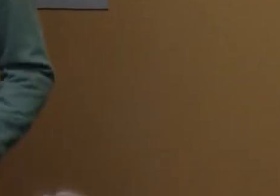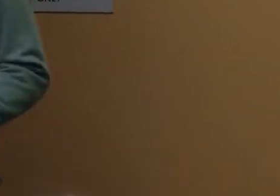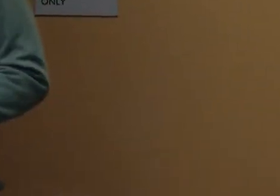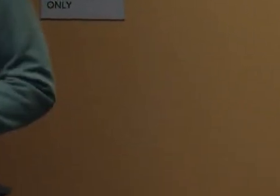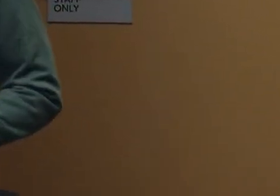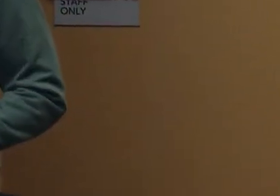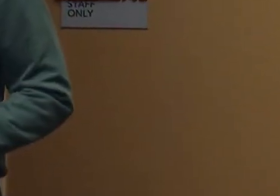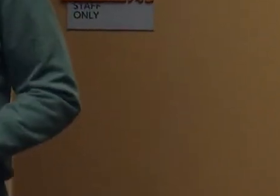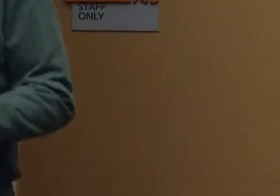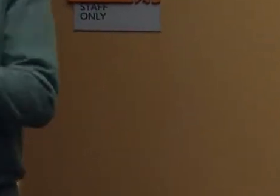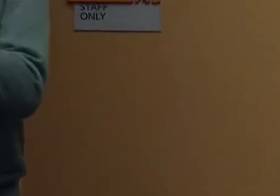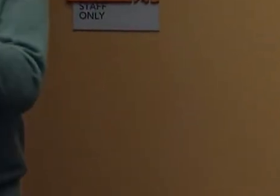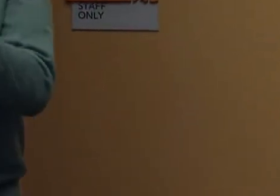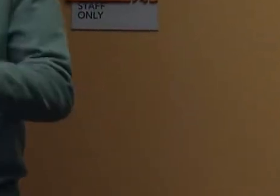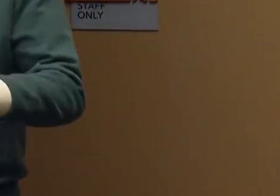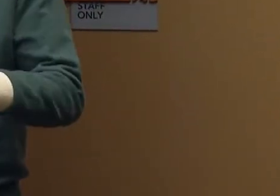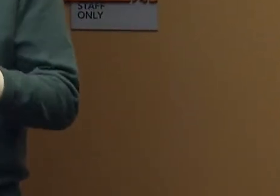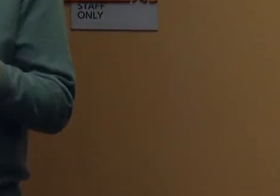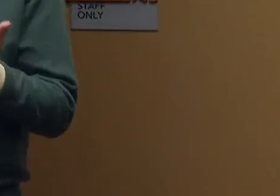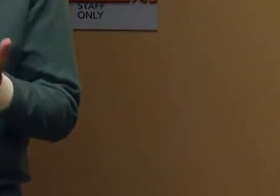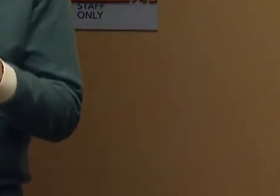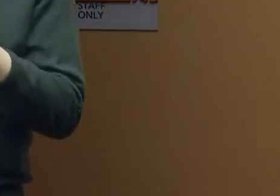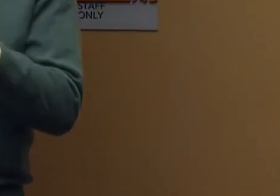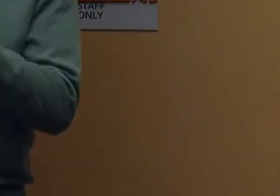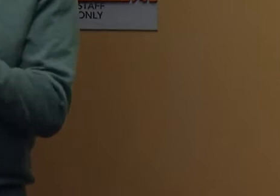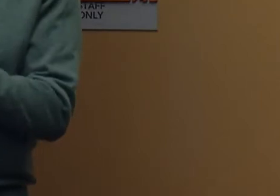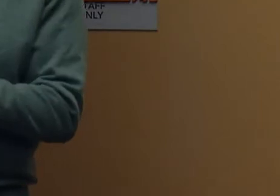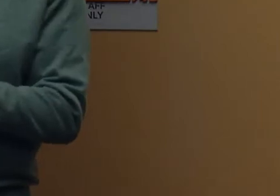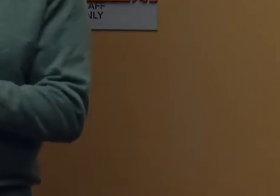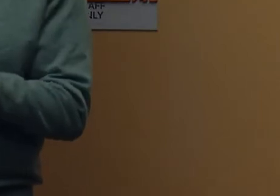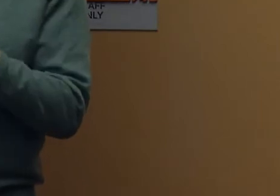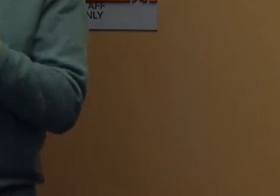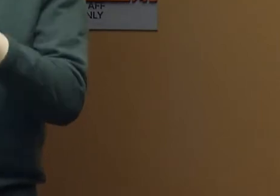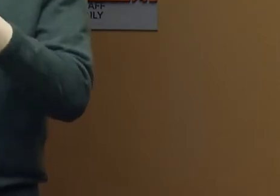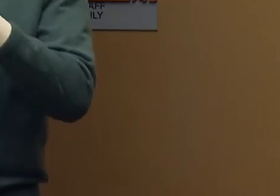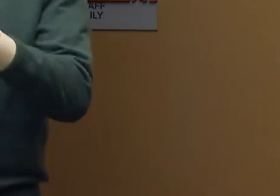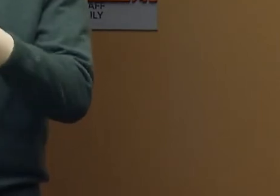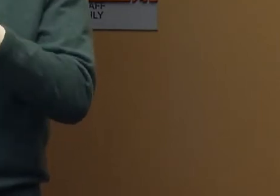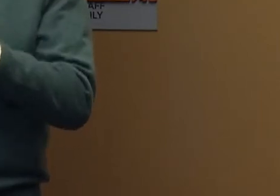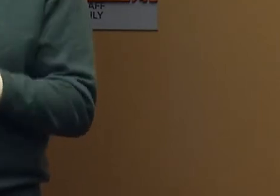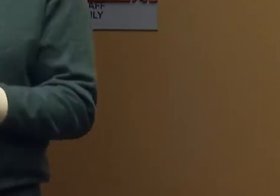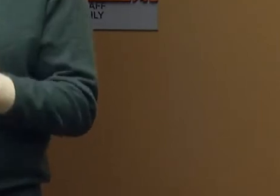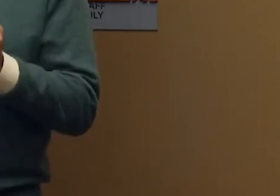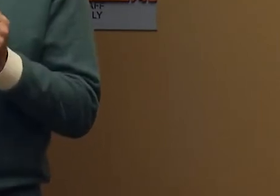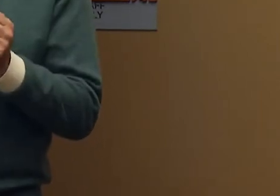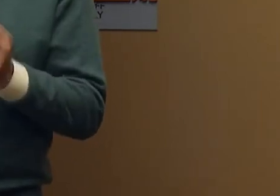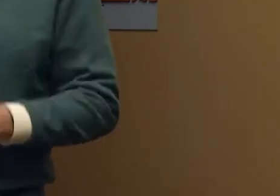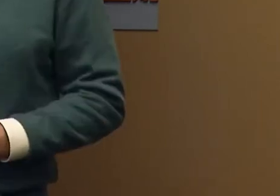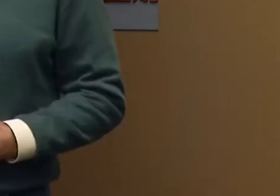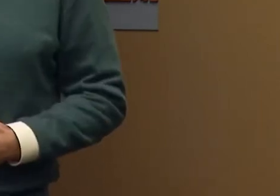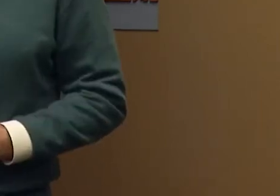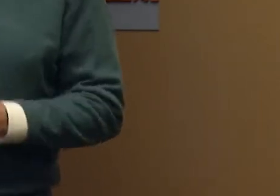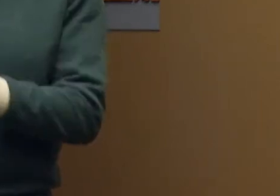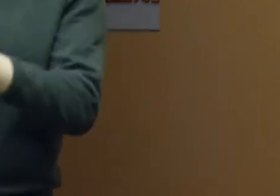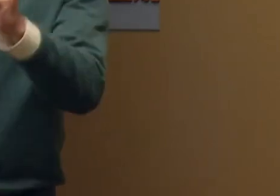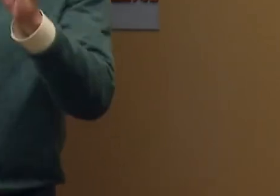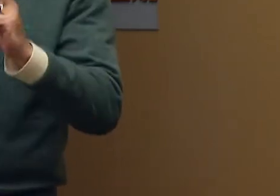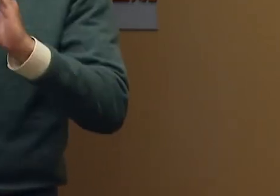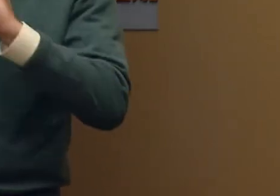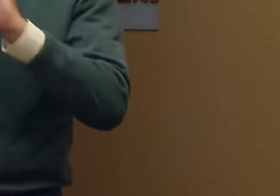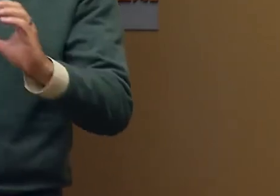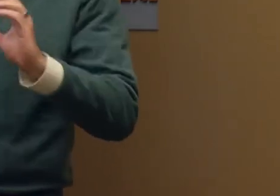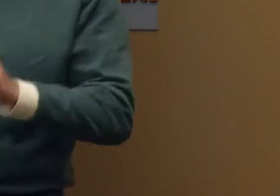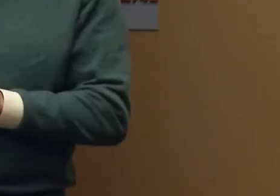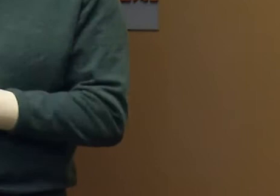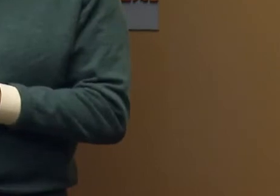Good morning, everyone. Thank you for inviting me to come. I'm going to start my presentation talking